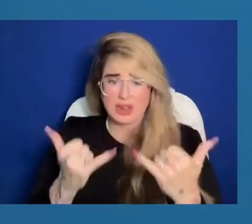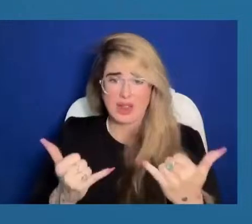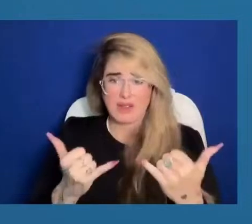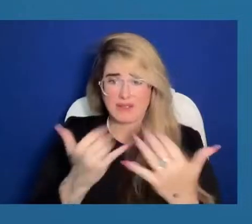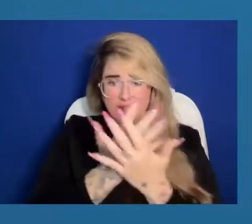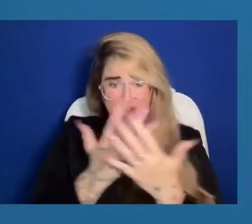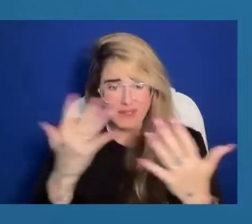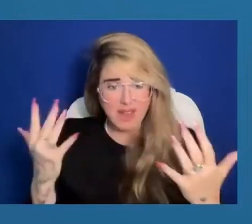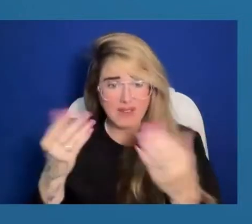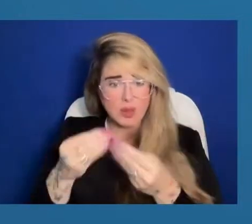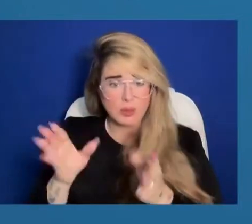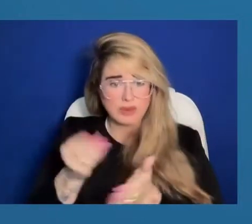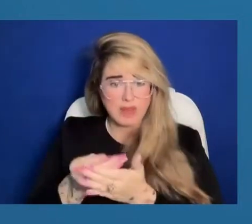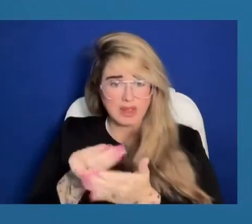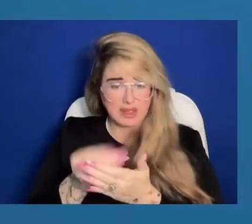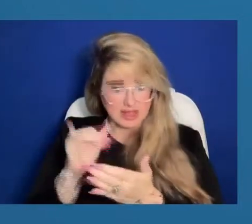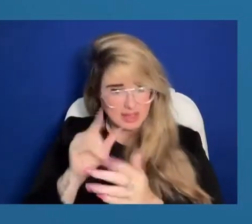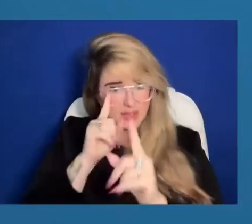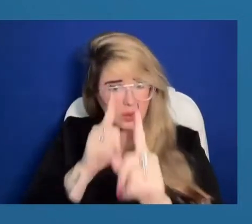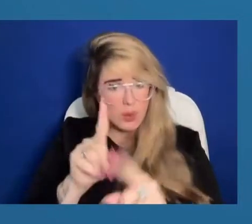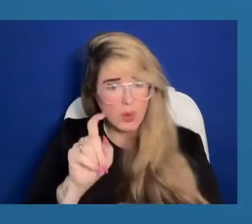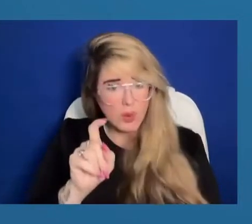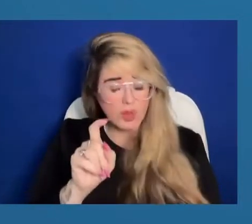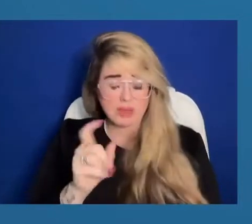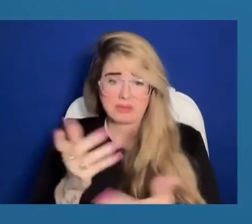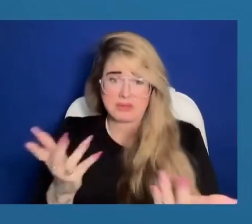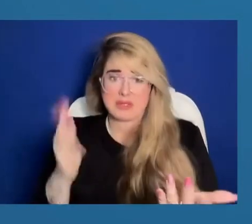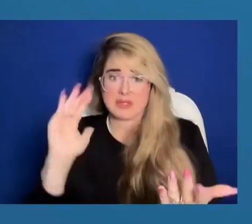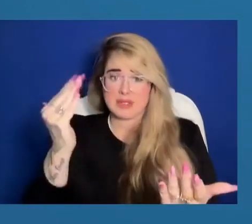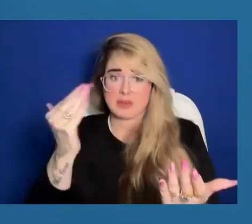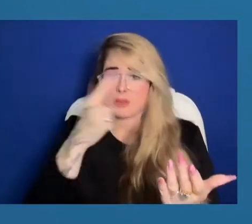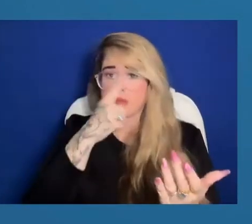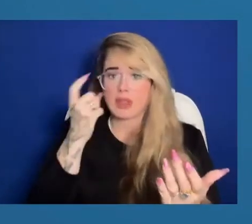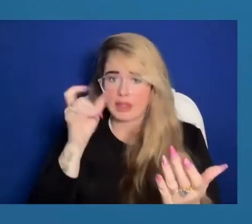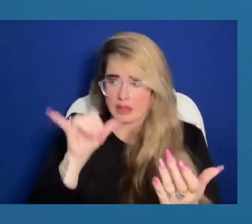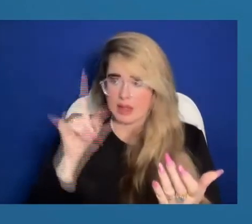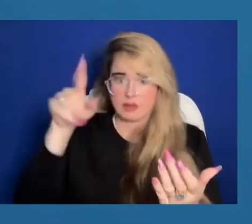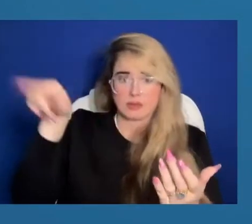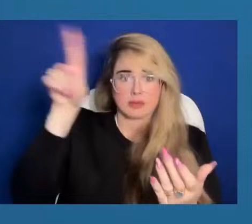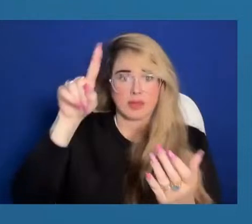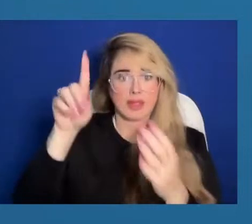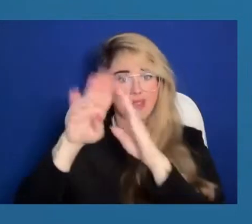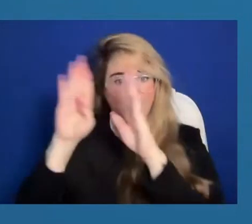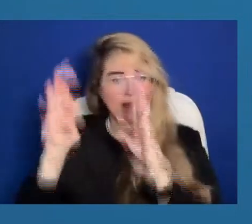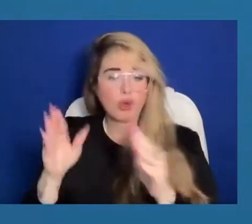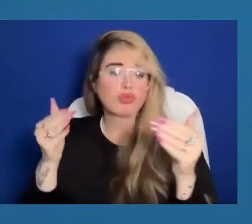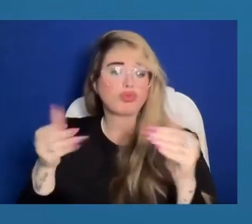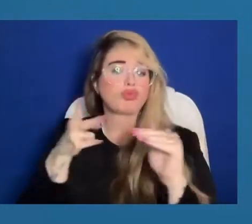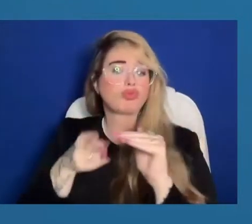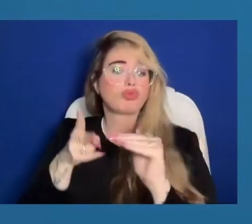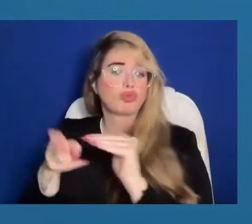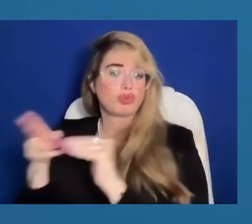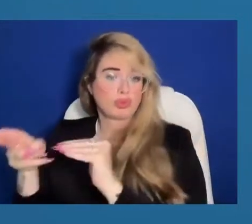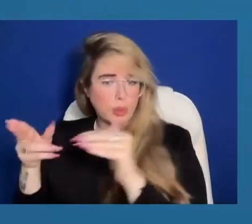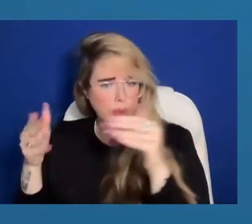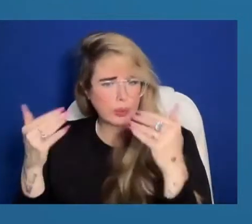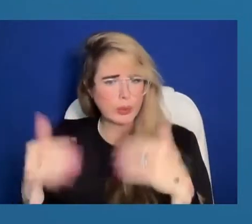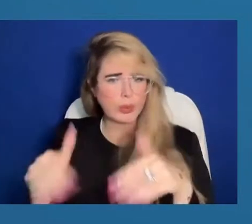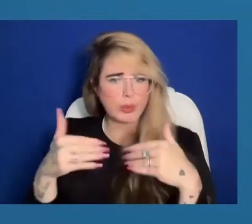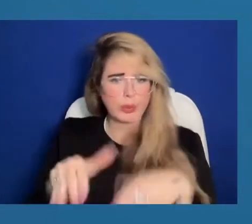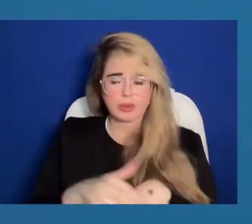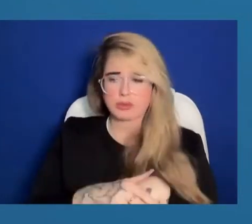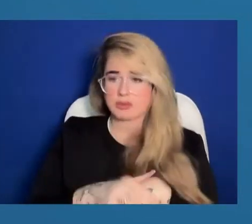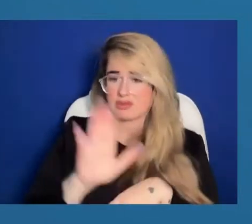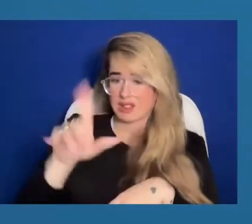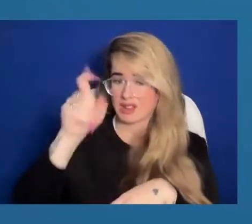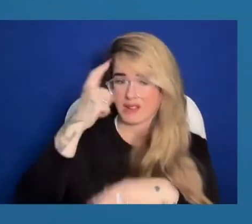really what we're shooting for? I guess, because that's what the House is doing. You know, and Governor, you really got